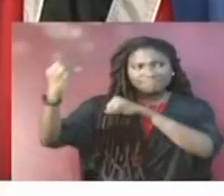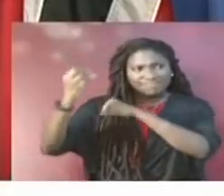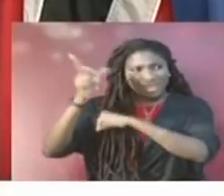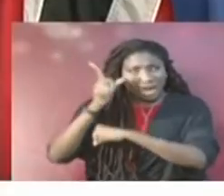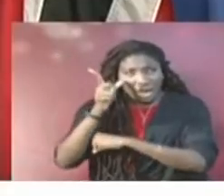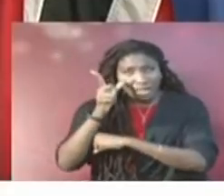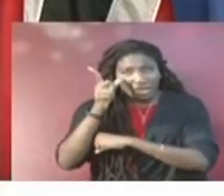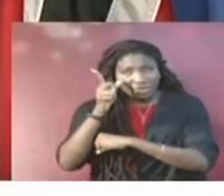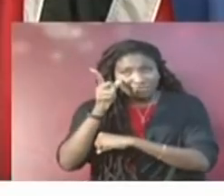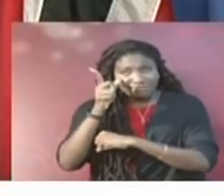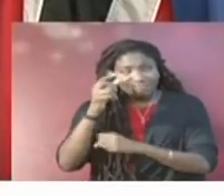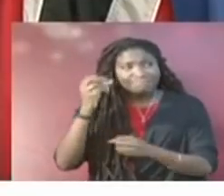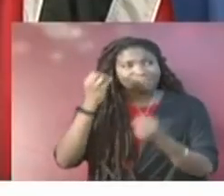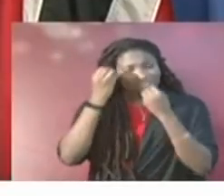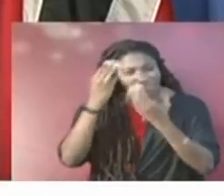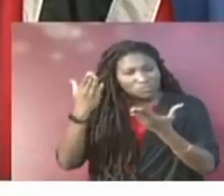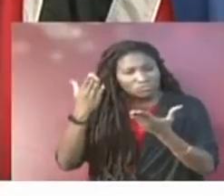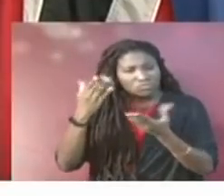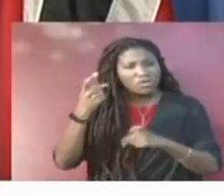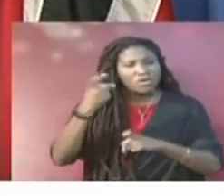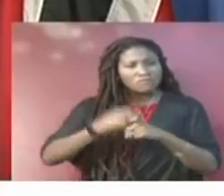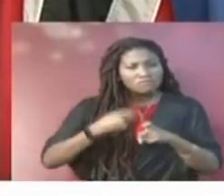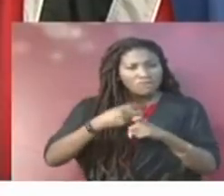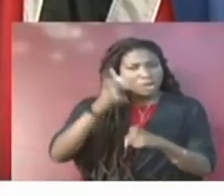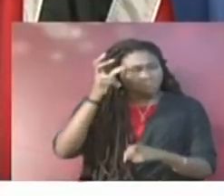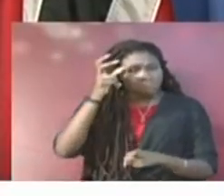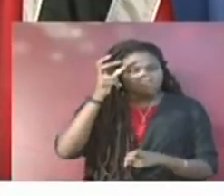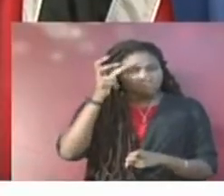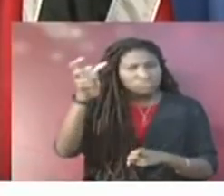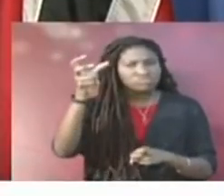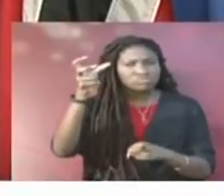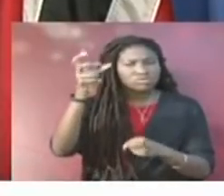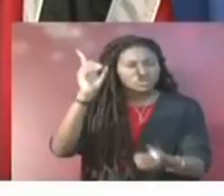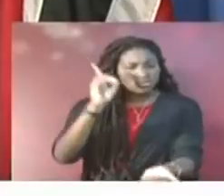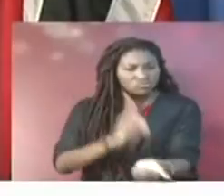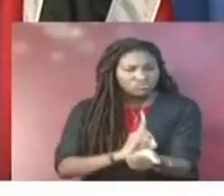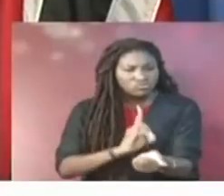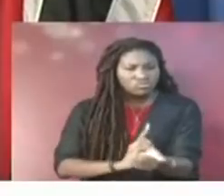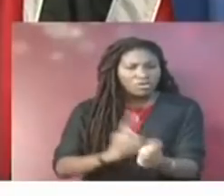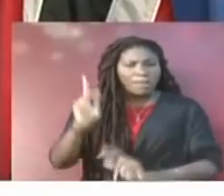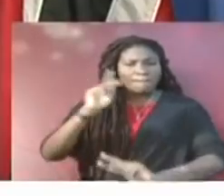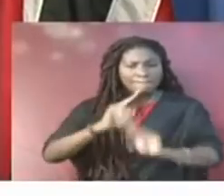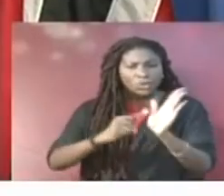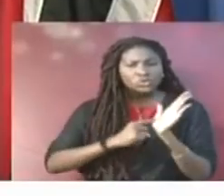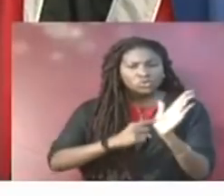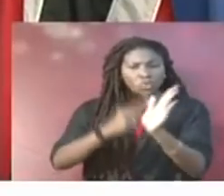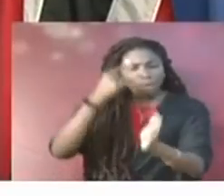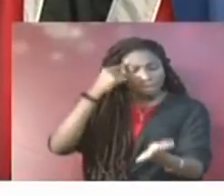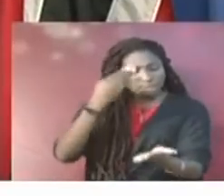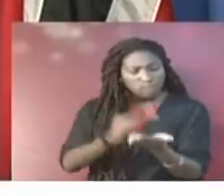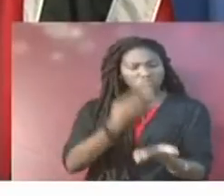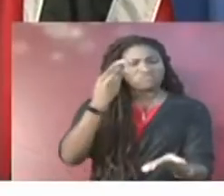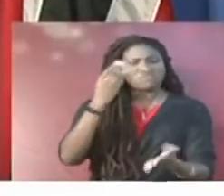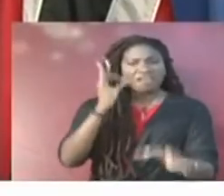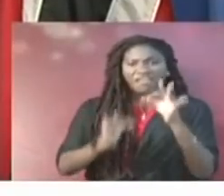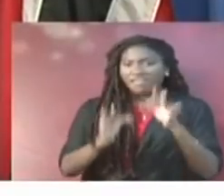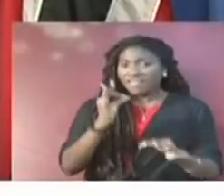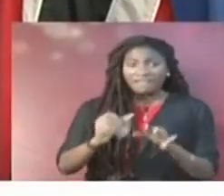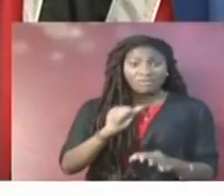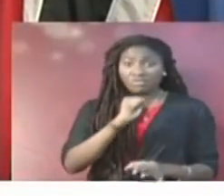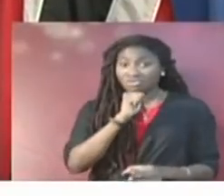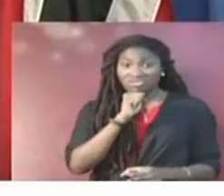data provided by those who show me and show you that if we don't take this medicine